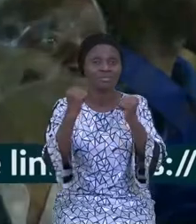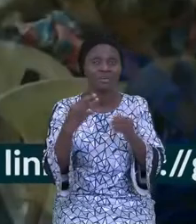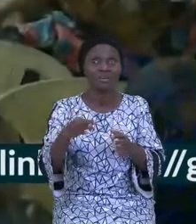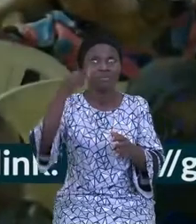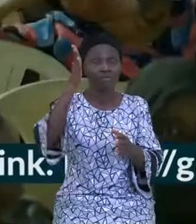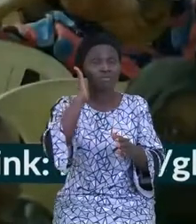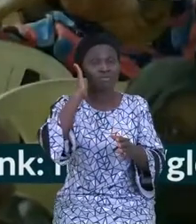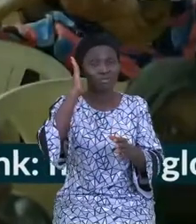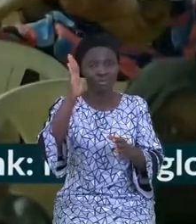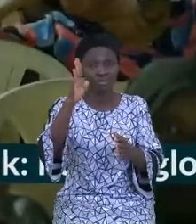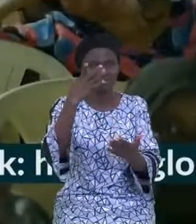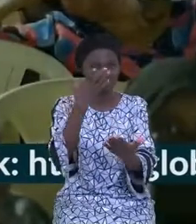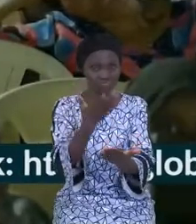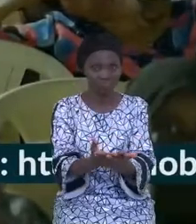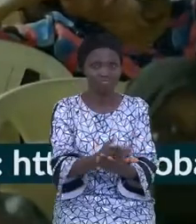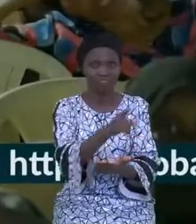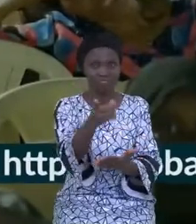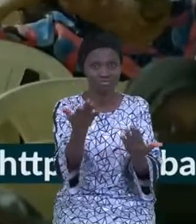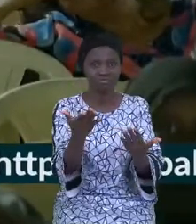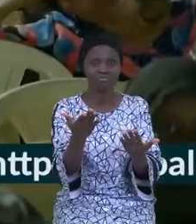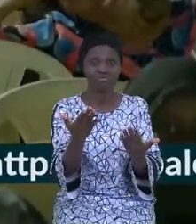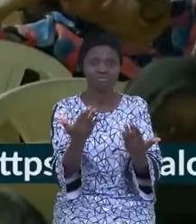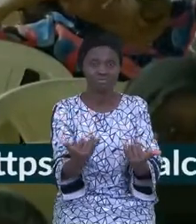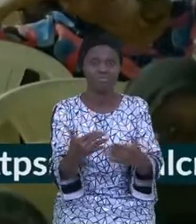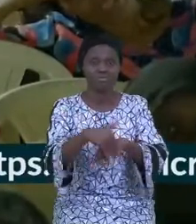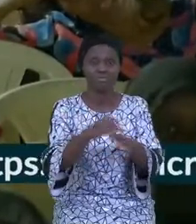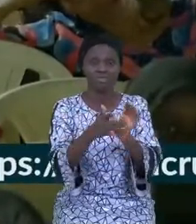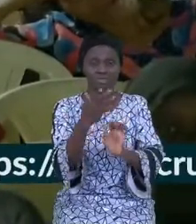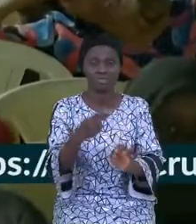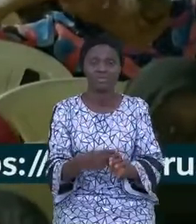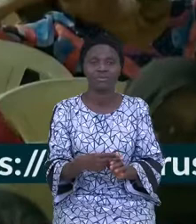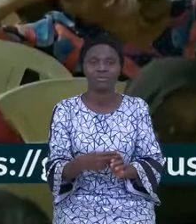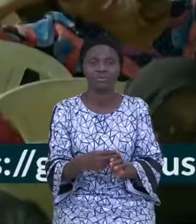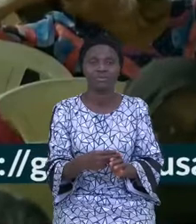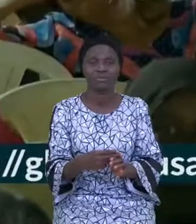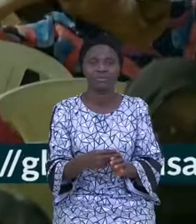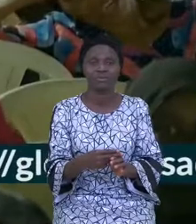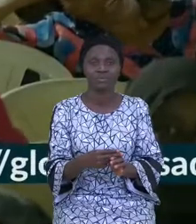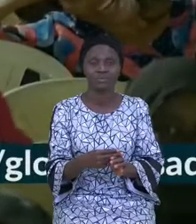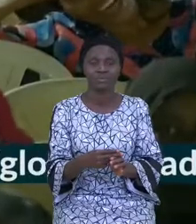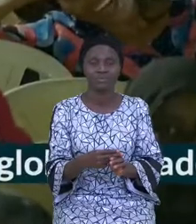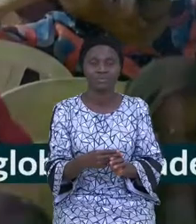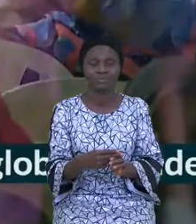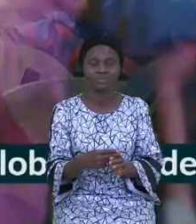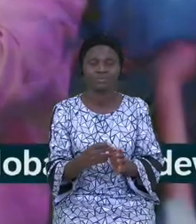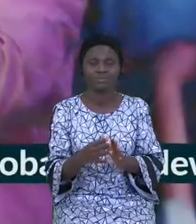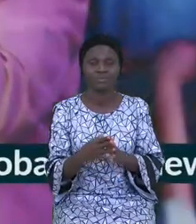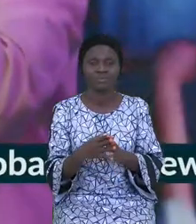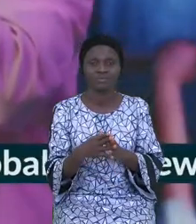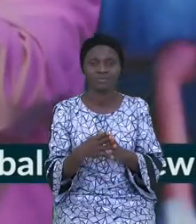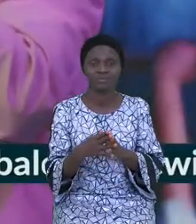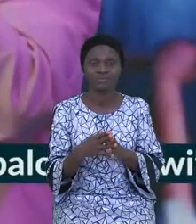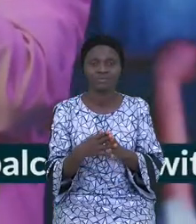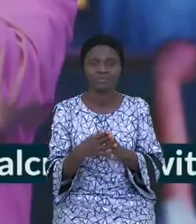you tonight in Jesus' name. So if you are finished, wave the flag so that we can see